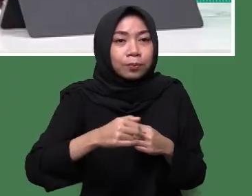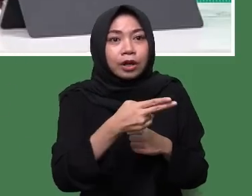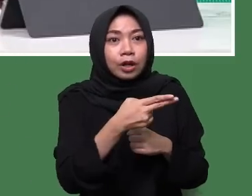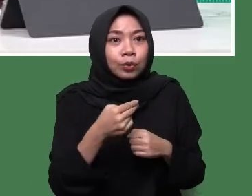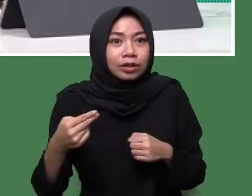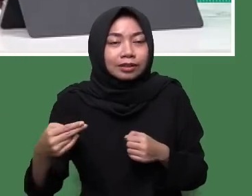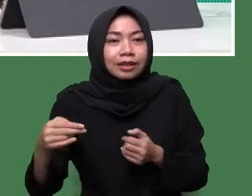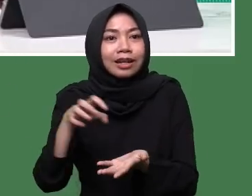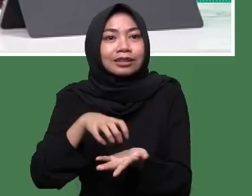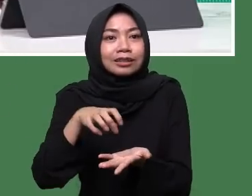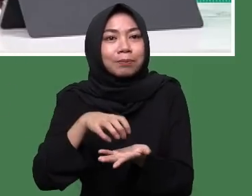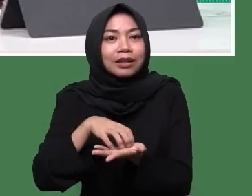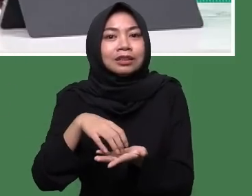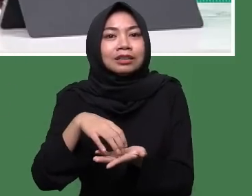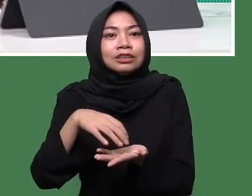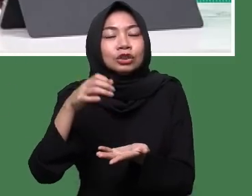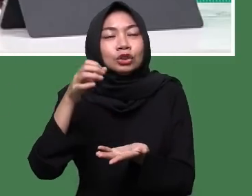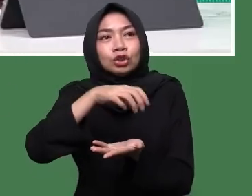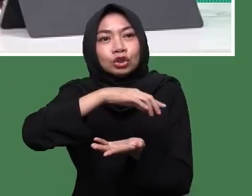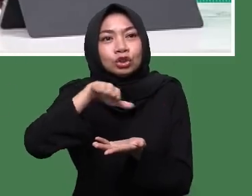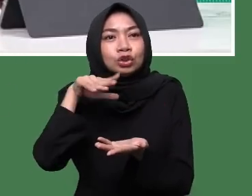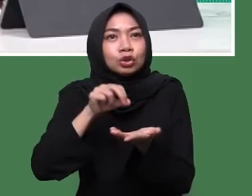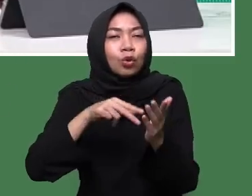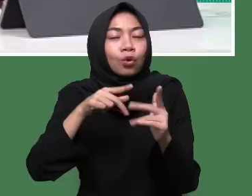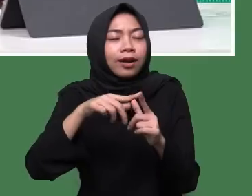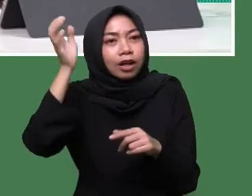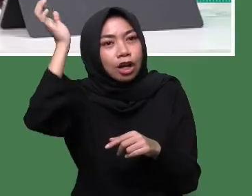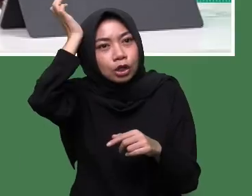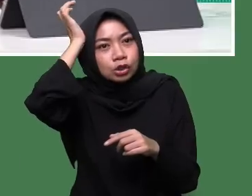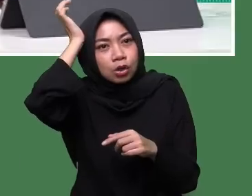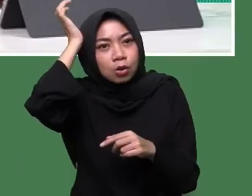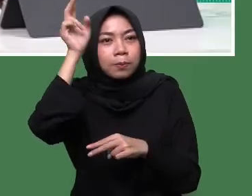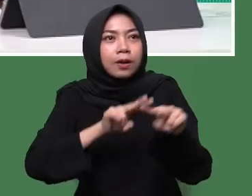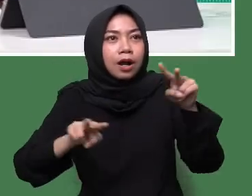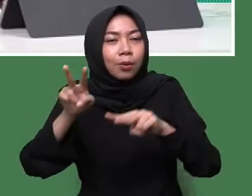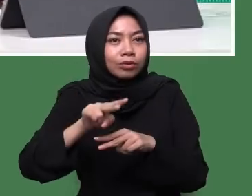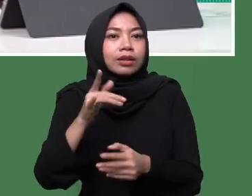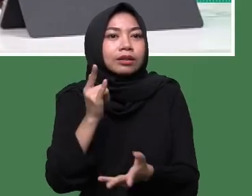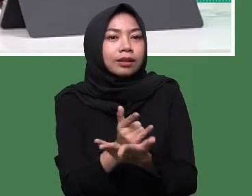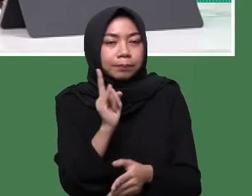the green zones in Indonesia, because not all areas in Indonesia are infected.